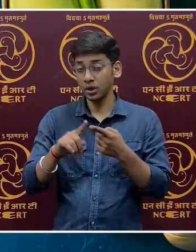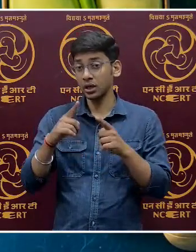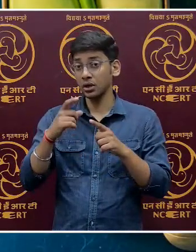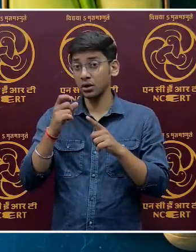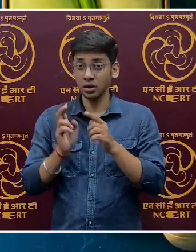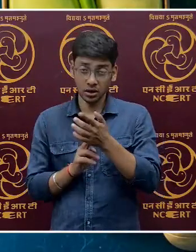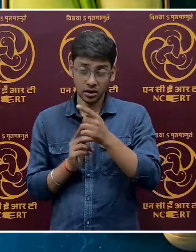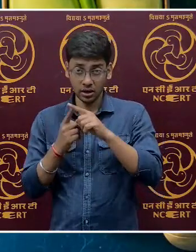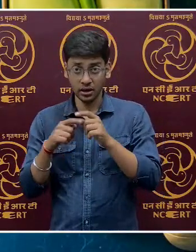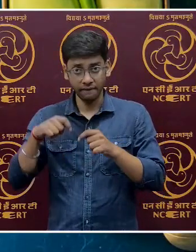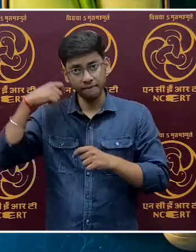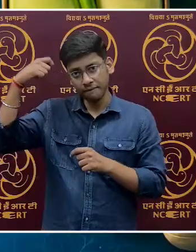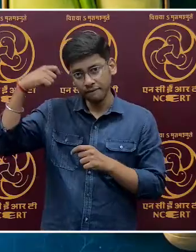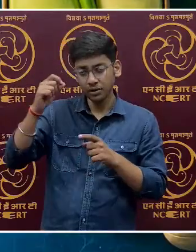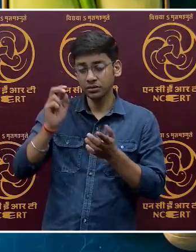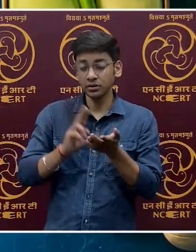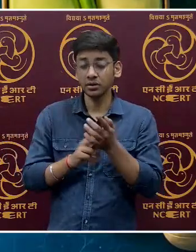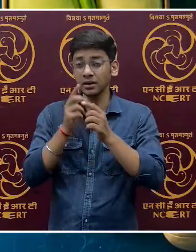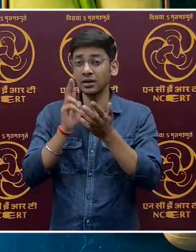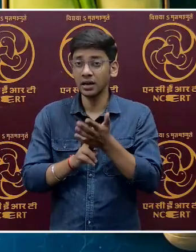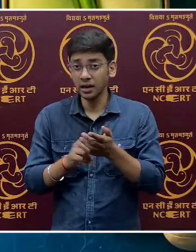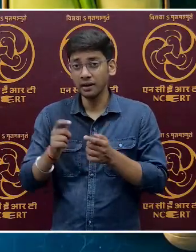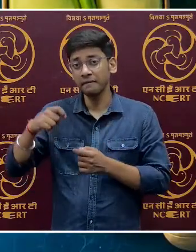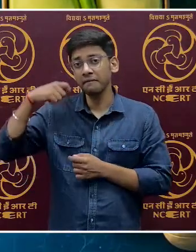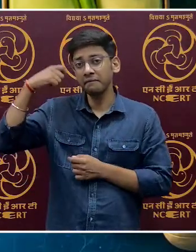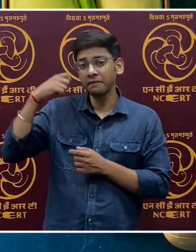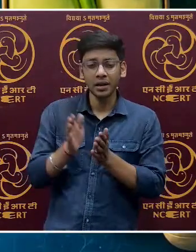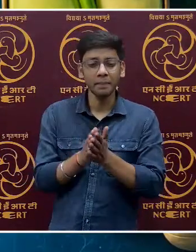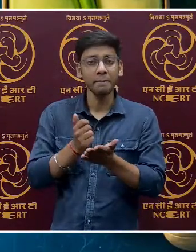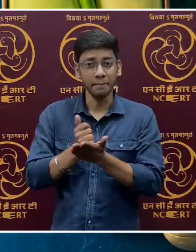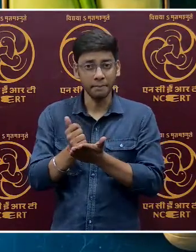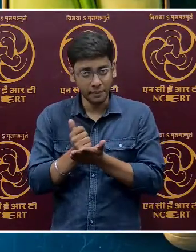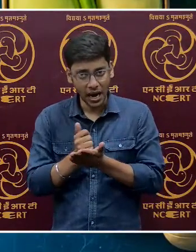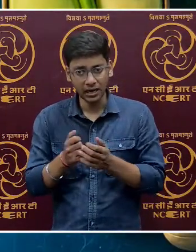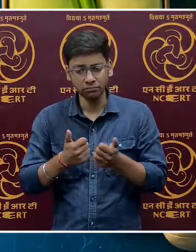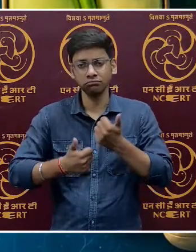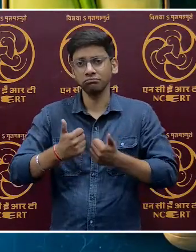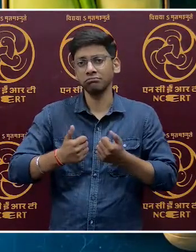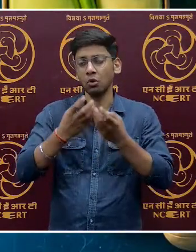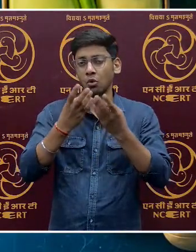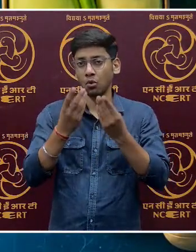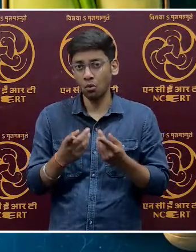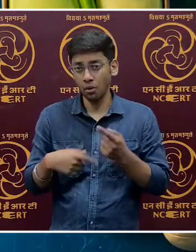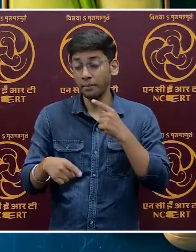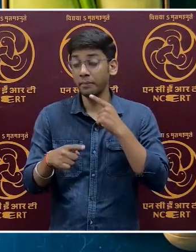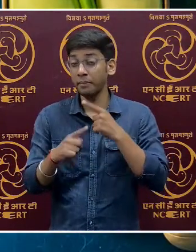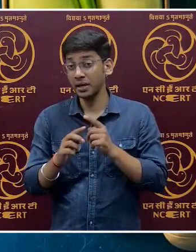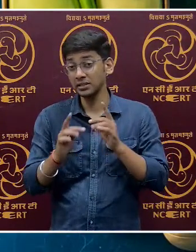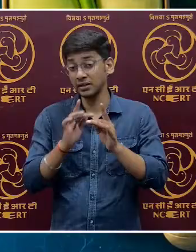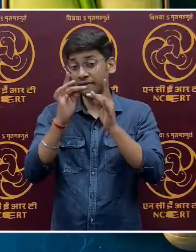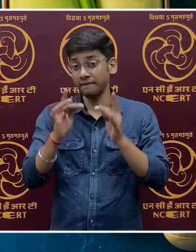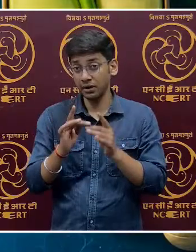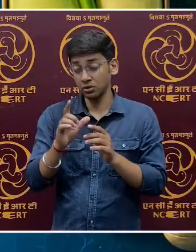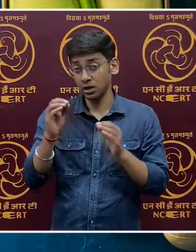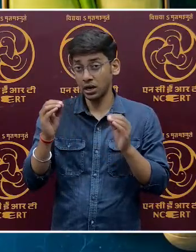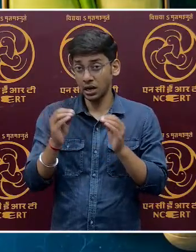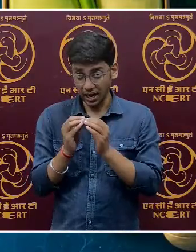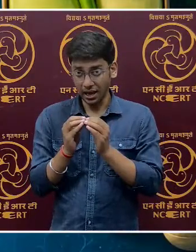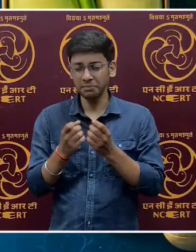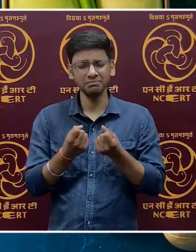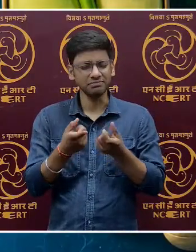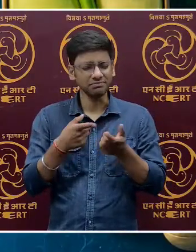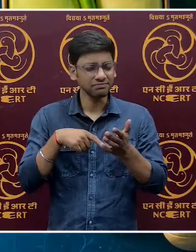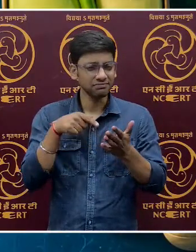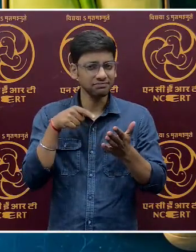content, video content, audio content, practice set, teacher resources, and virtual lab content also. So this could be